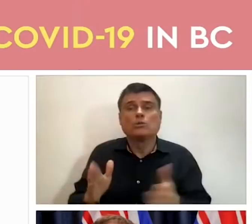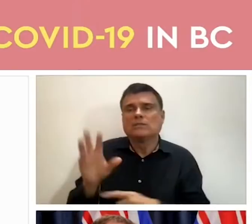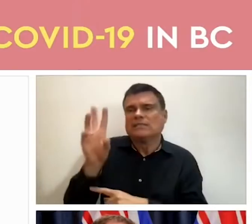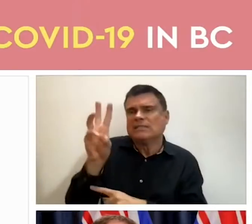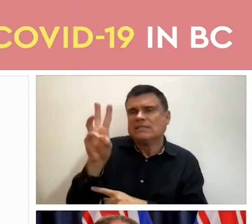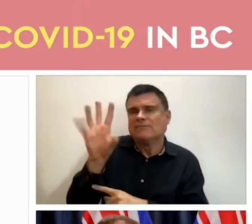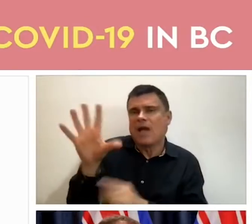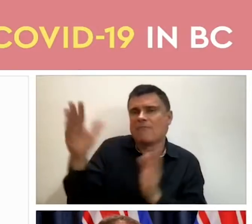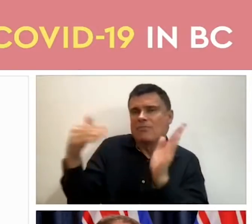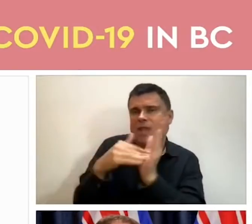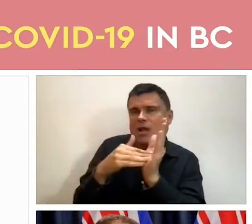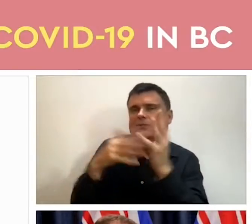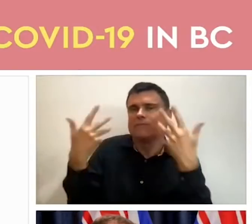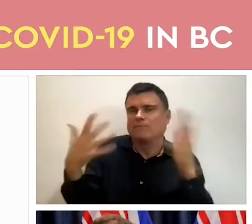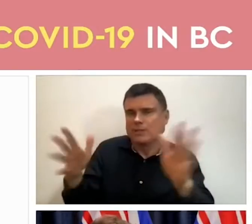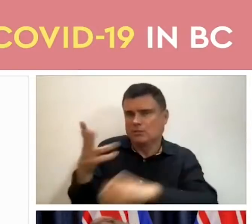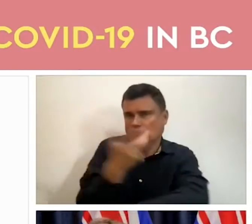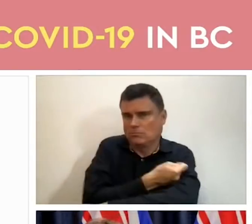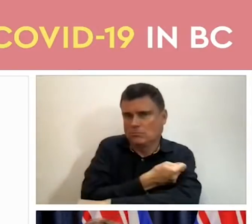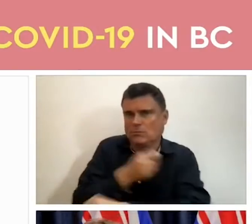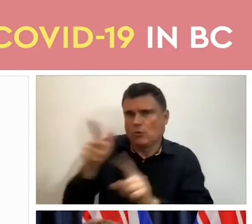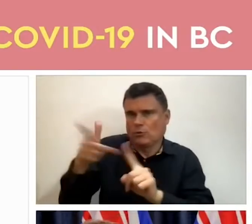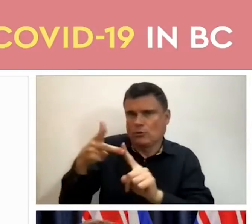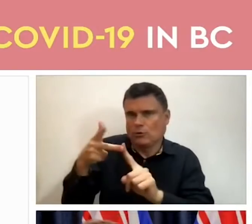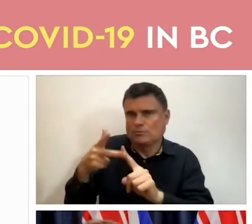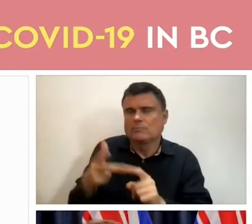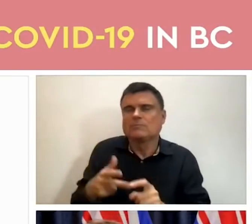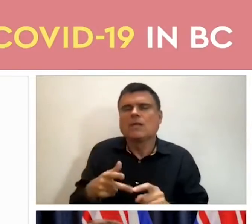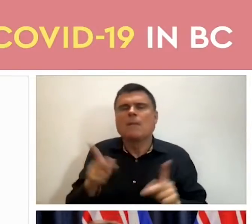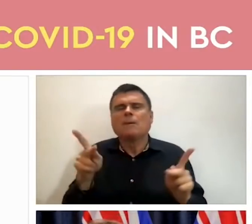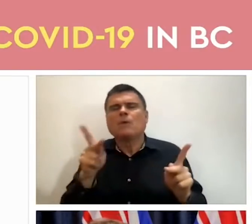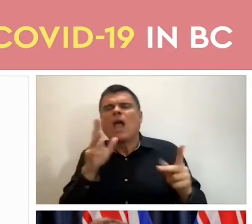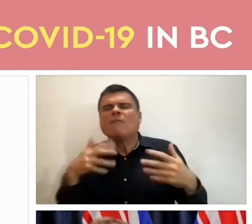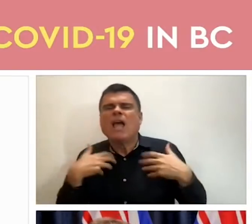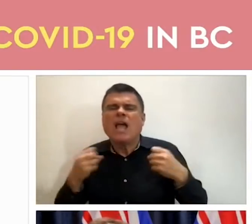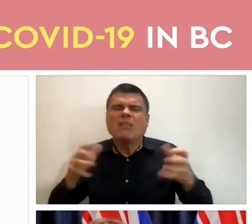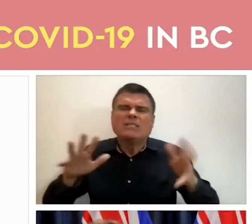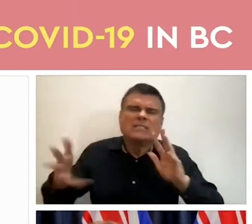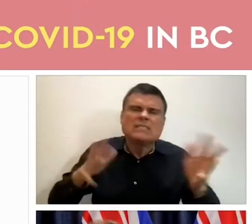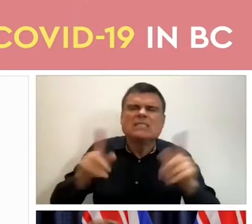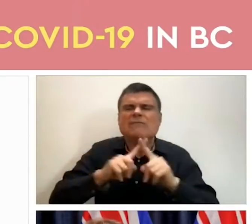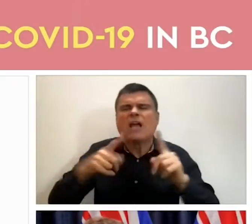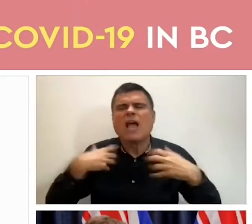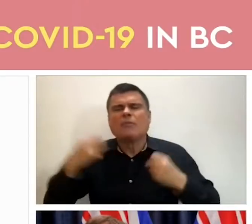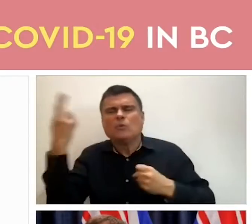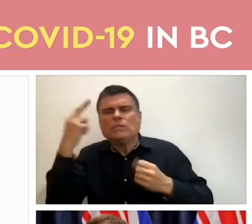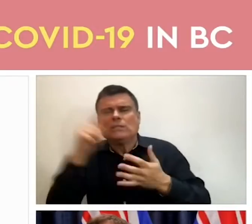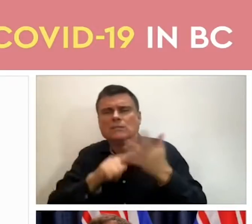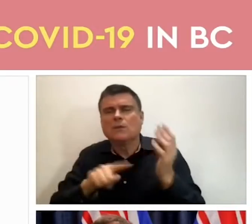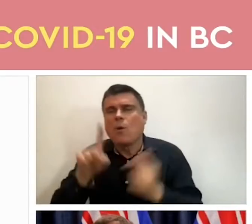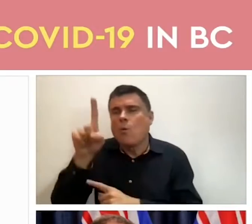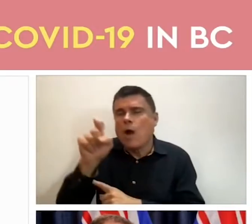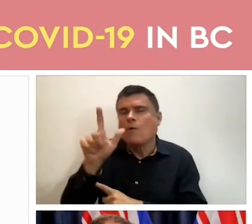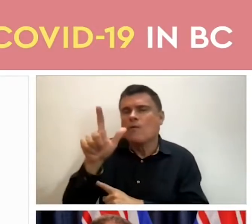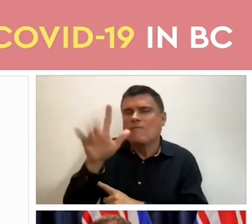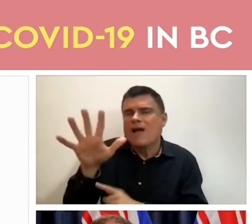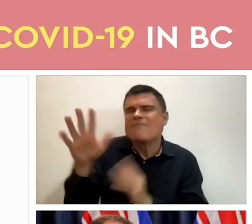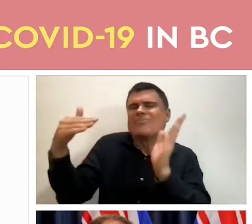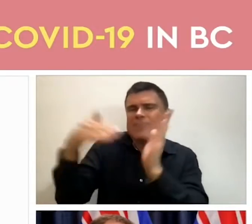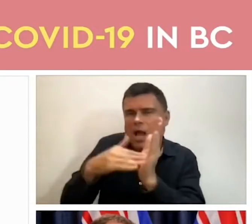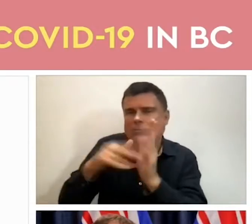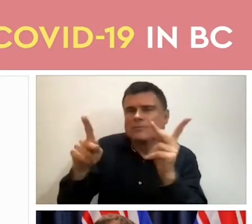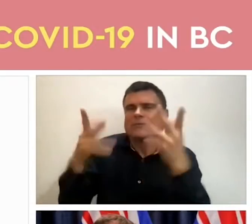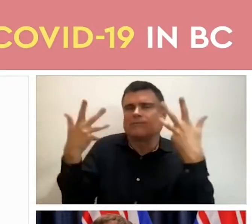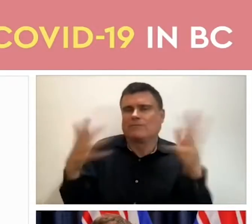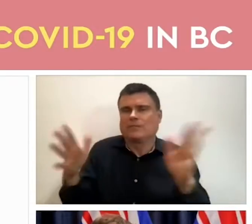British Columbians have received their third doses, their booster doses as of Sunday, and this is a program which will pay dividends for